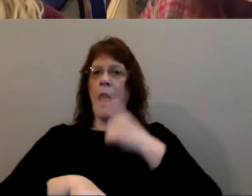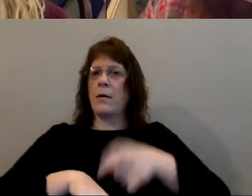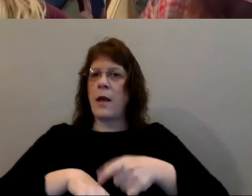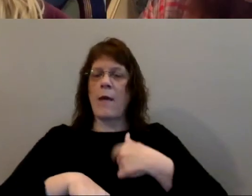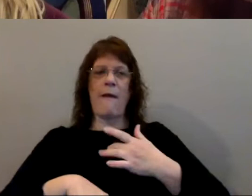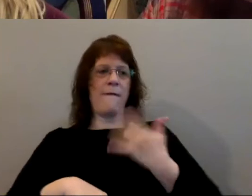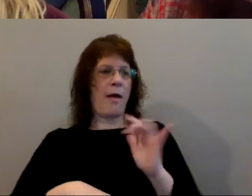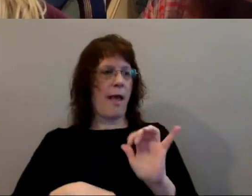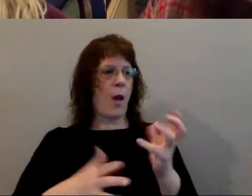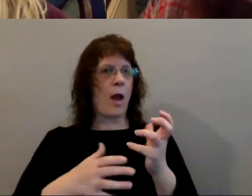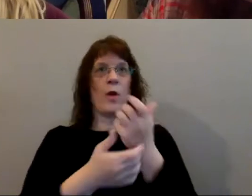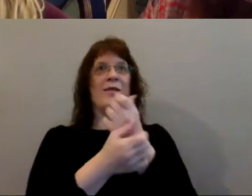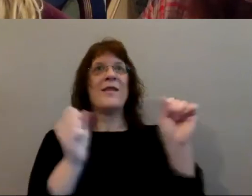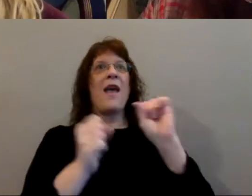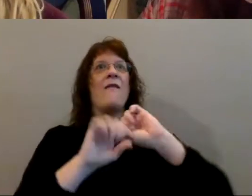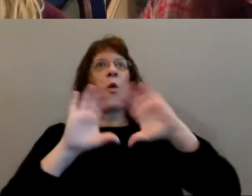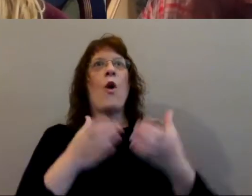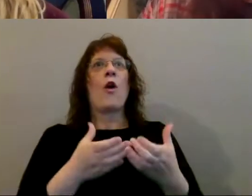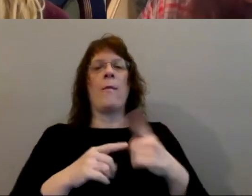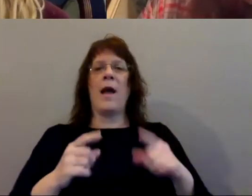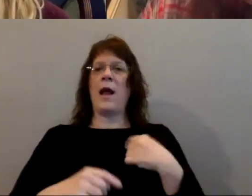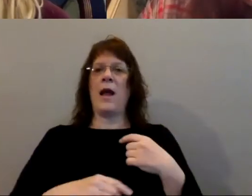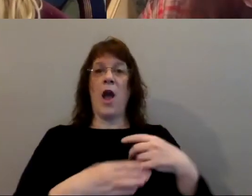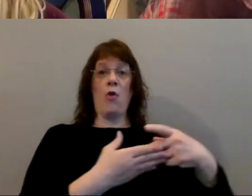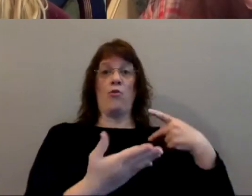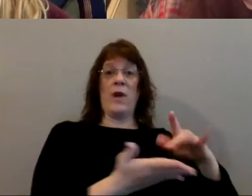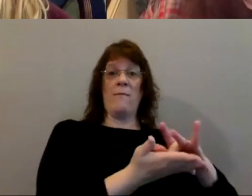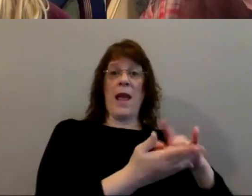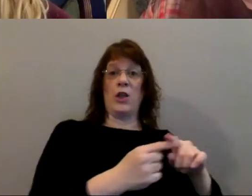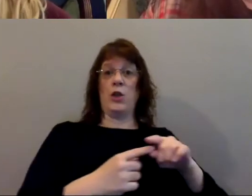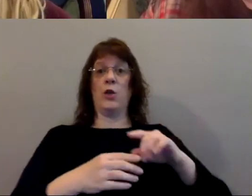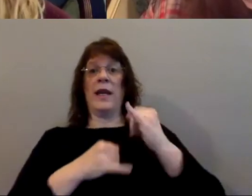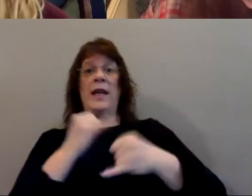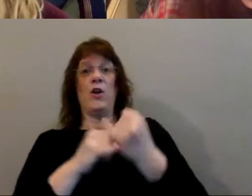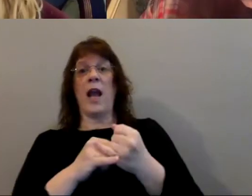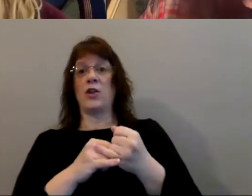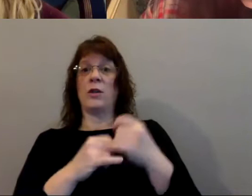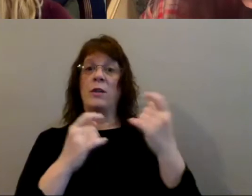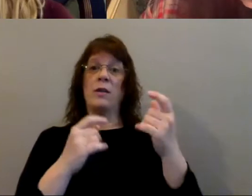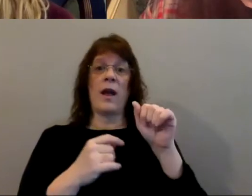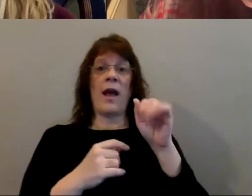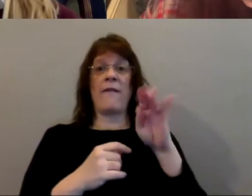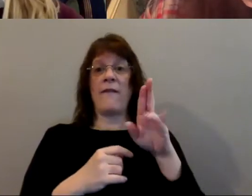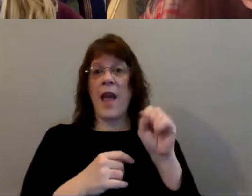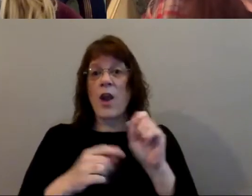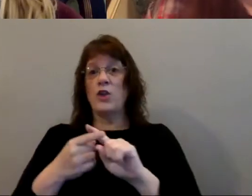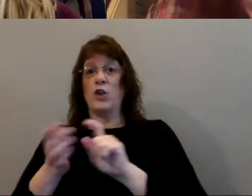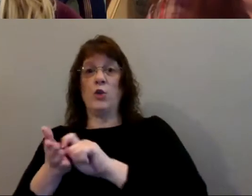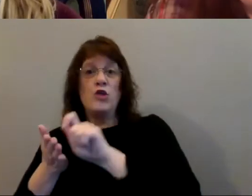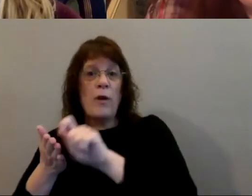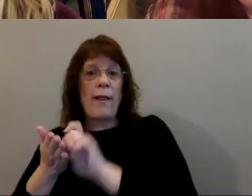save the world, but I switched from like pre-med to international affairs to journalism to I don't know, anything you can imagine. And